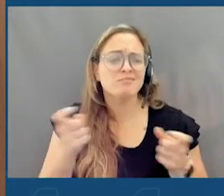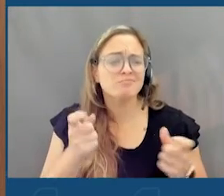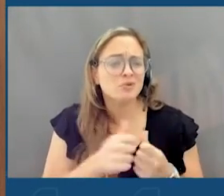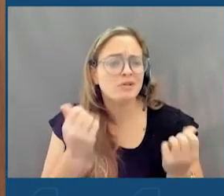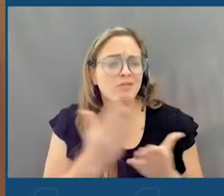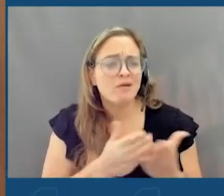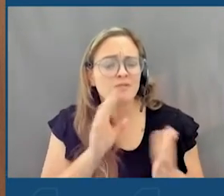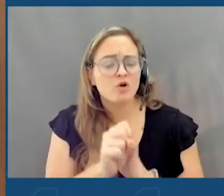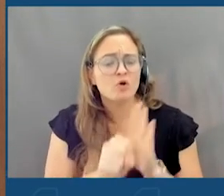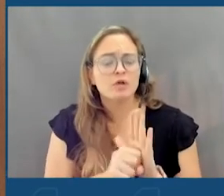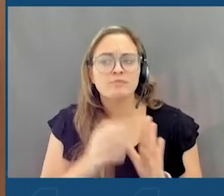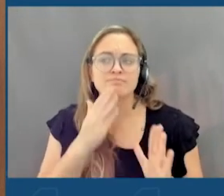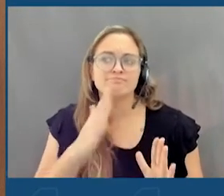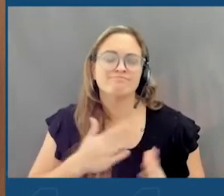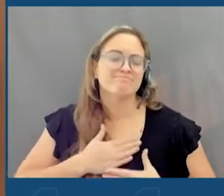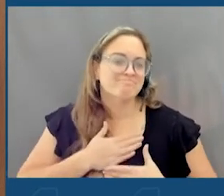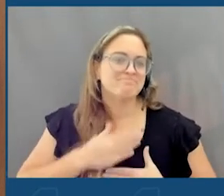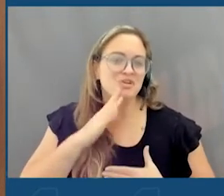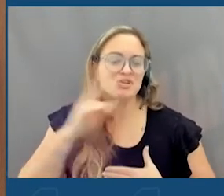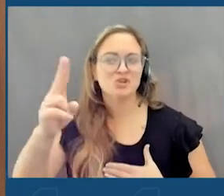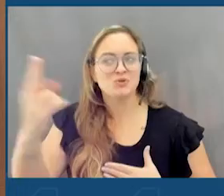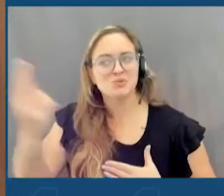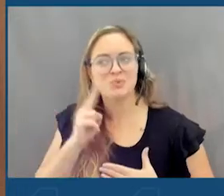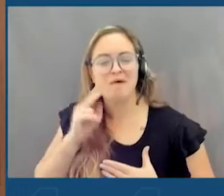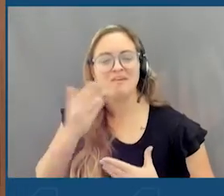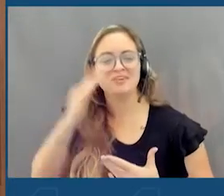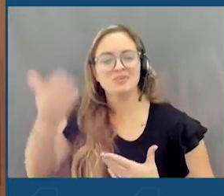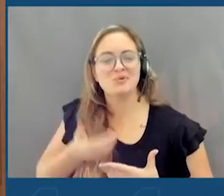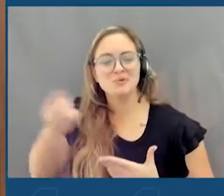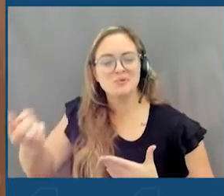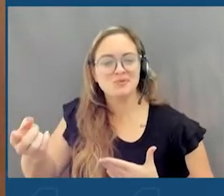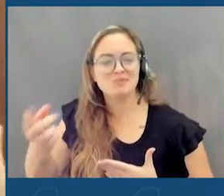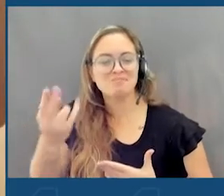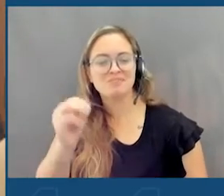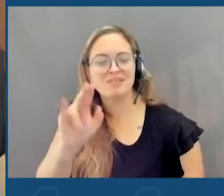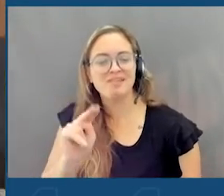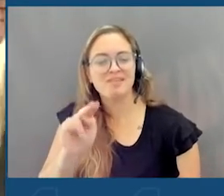pleasure to introduce somebody I learned so much from, Assemblymember Helene Weinstein. Thank you.